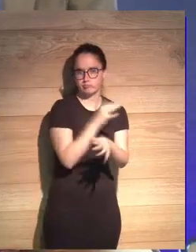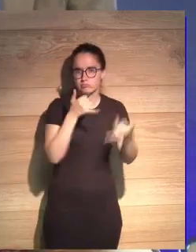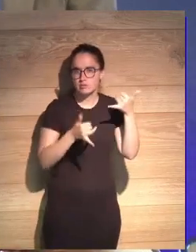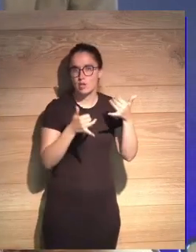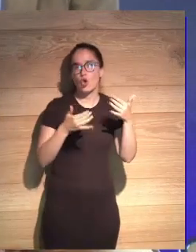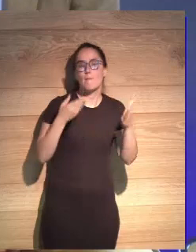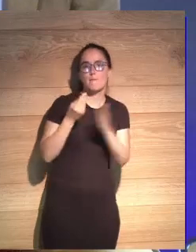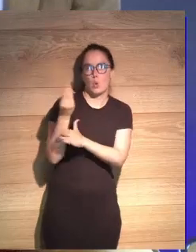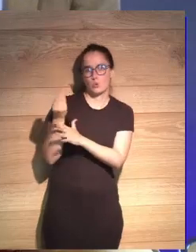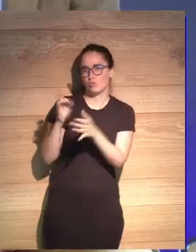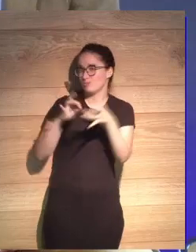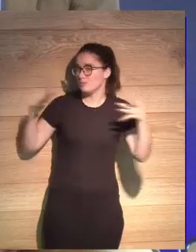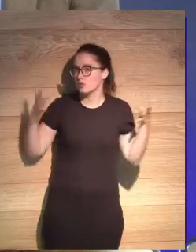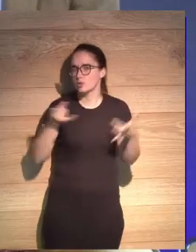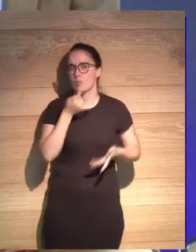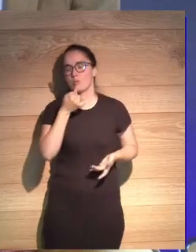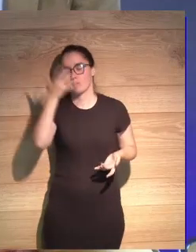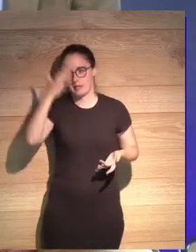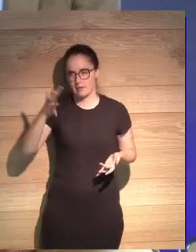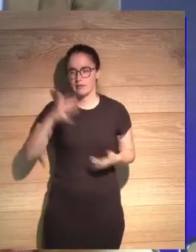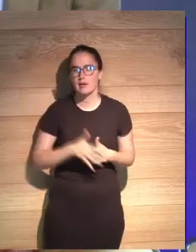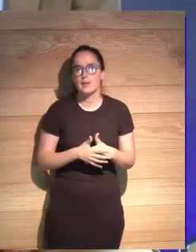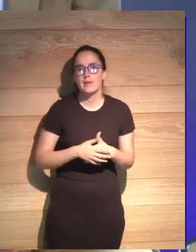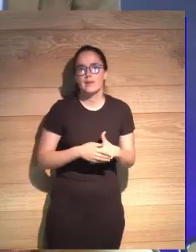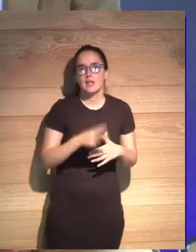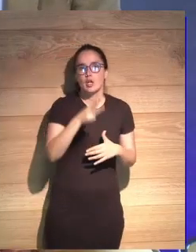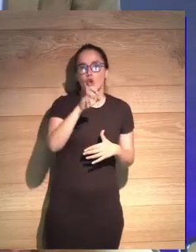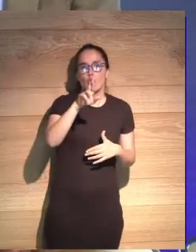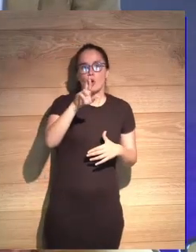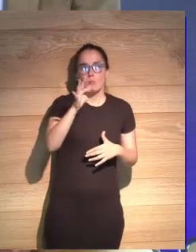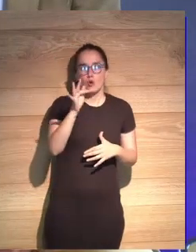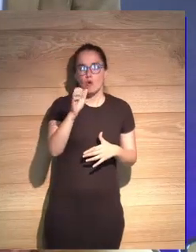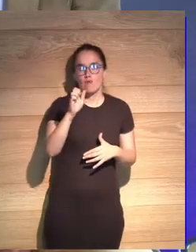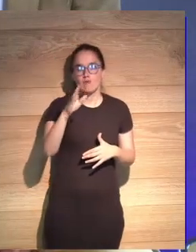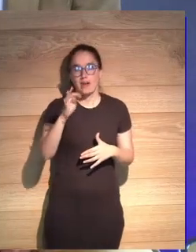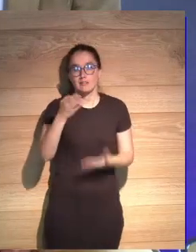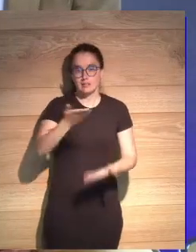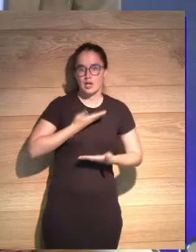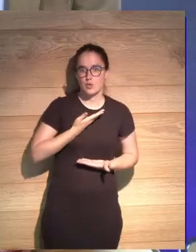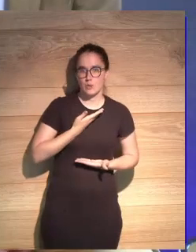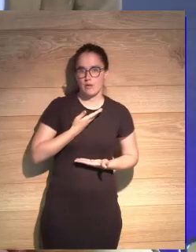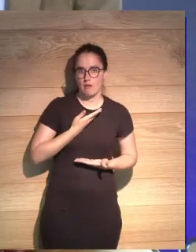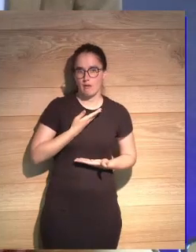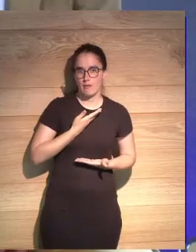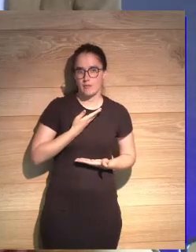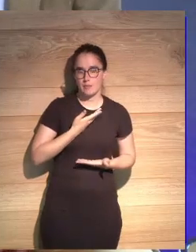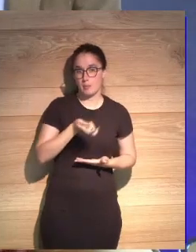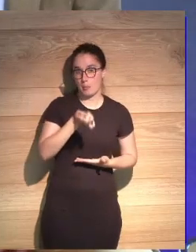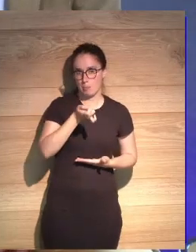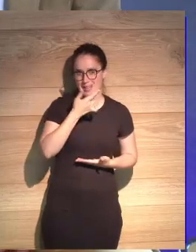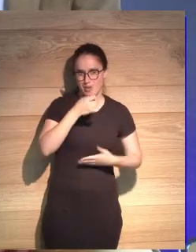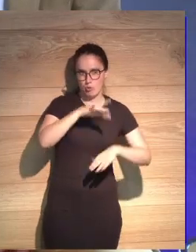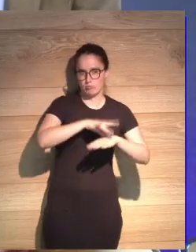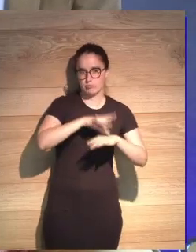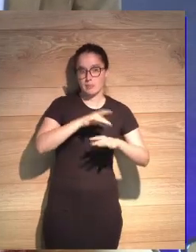confusing. Sometimes we cannot tell what's behavior and what's product. It's like if you say Prozac helps you to